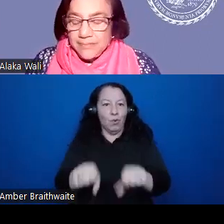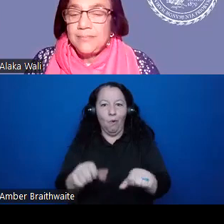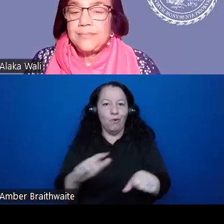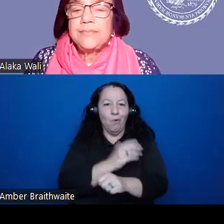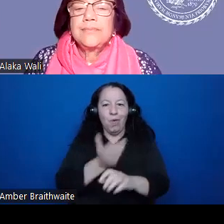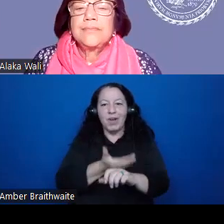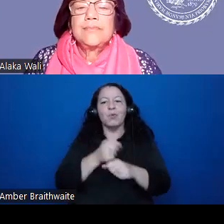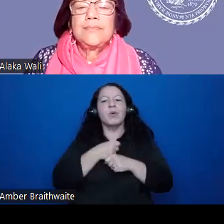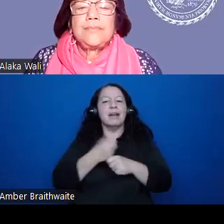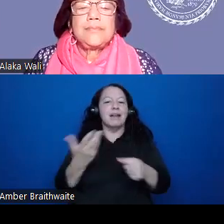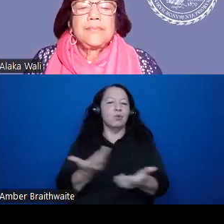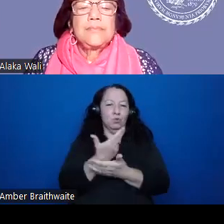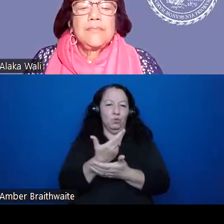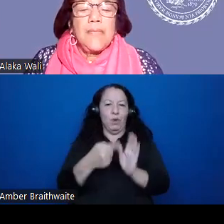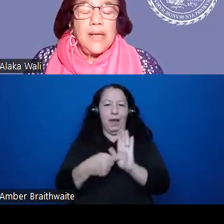exhibition.